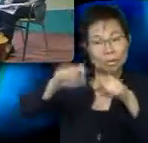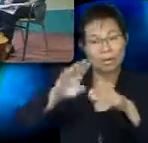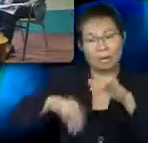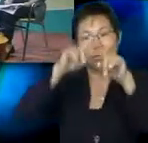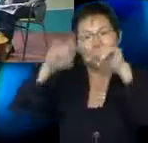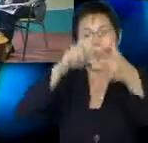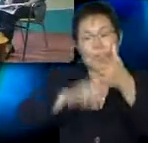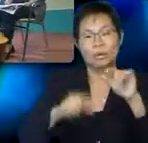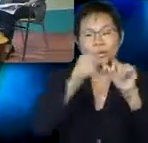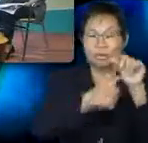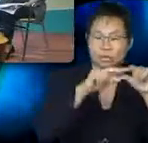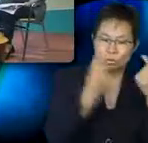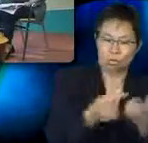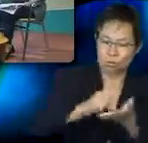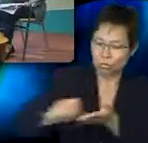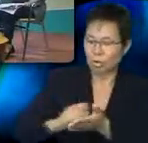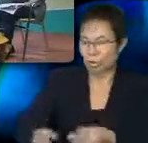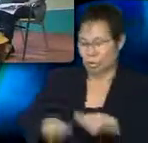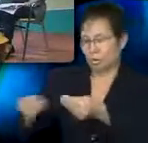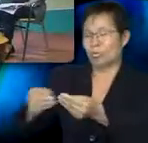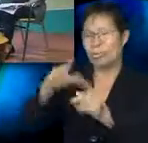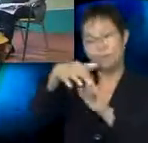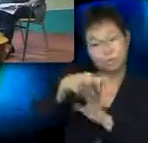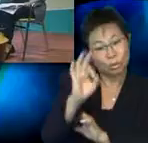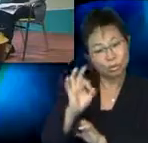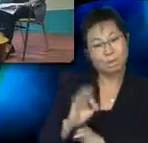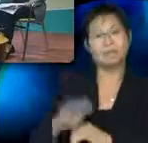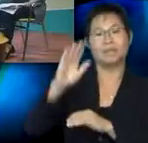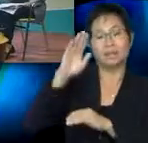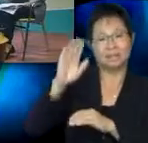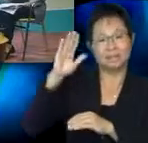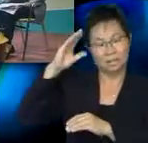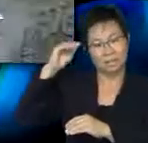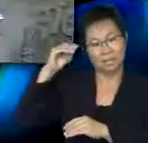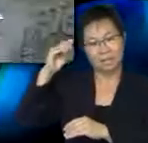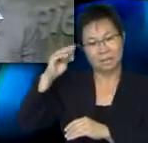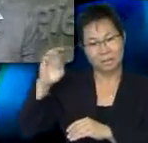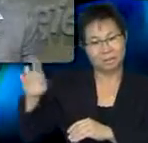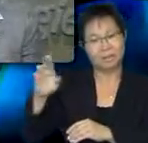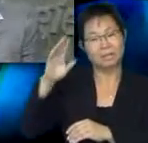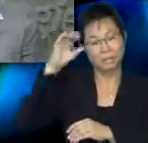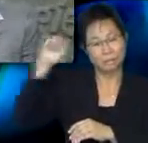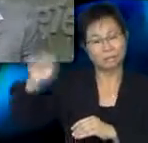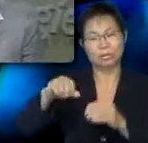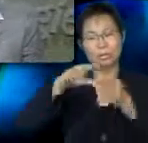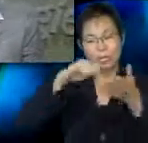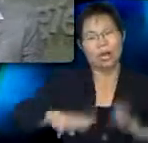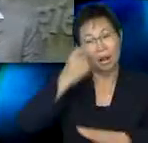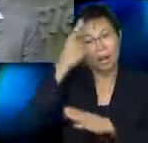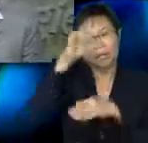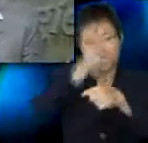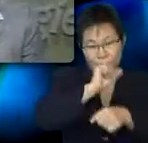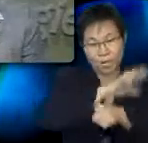what each group wishes to write, providing them with a choice. His students understand the nature of the task and proceed to